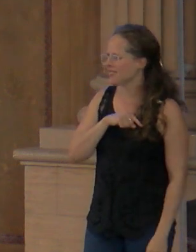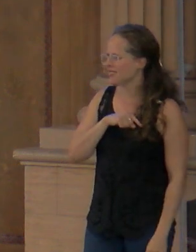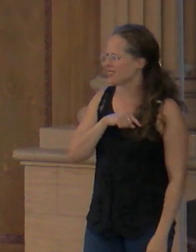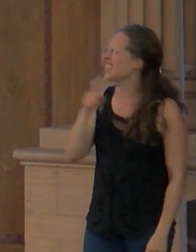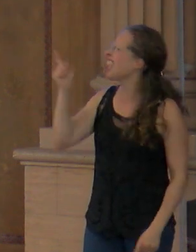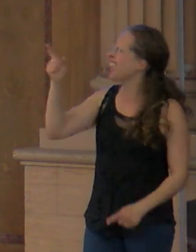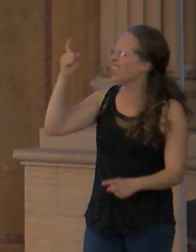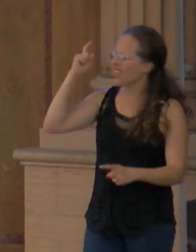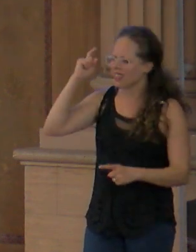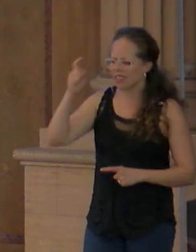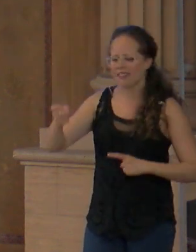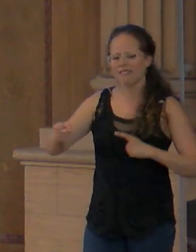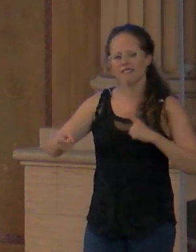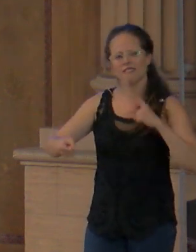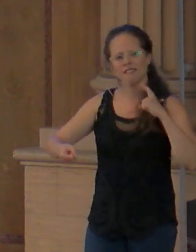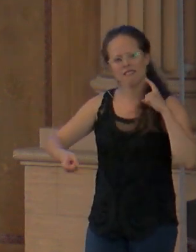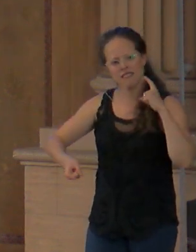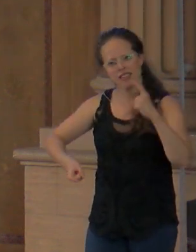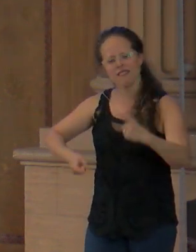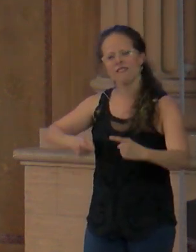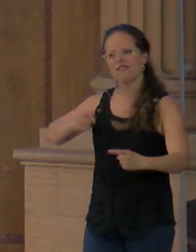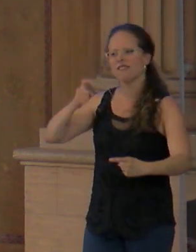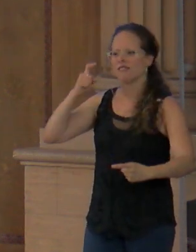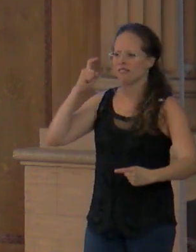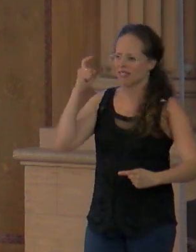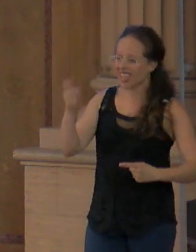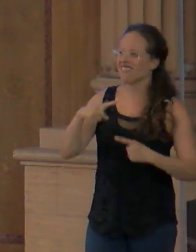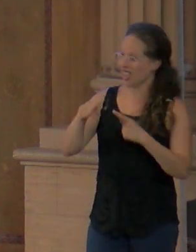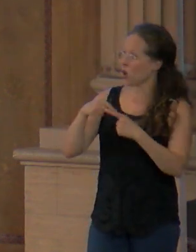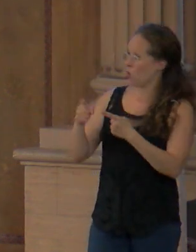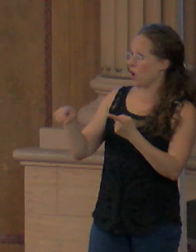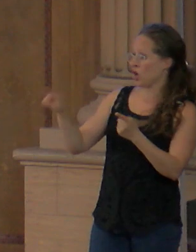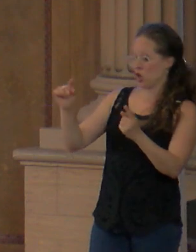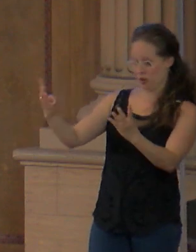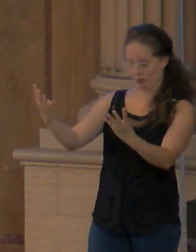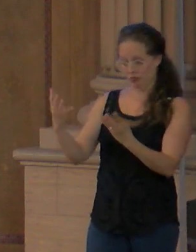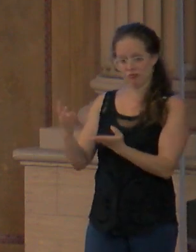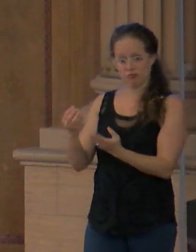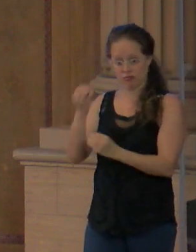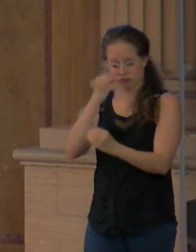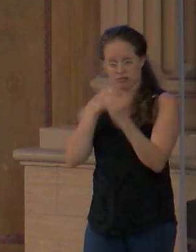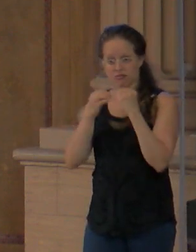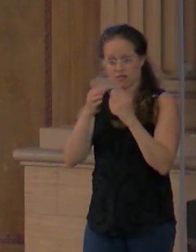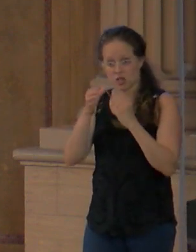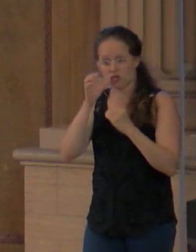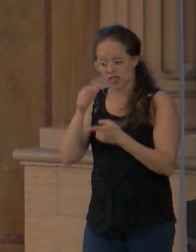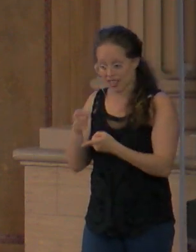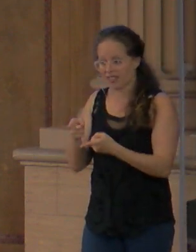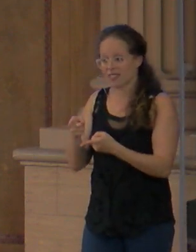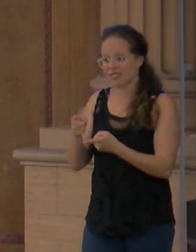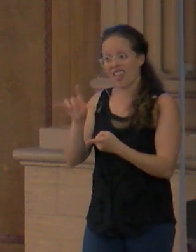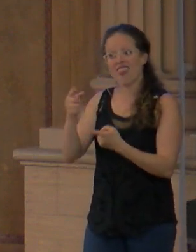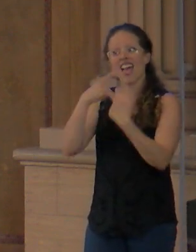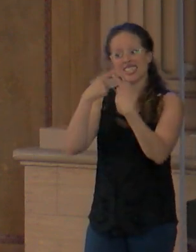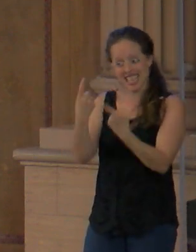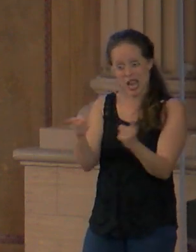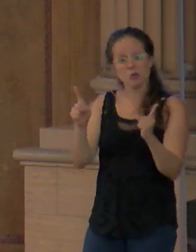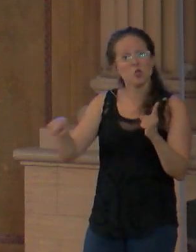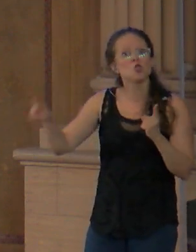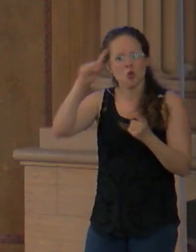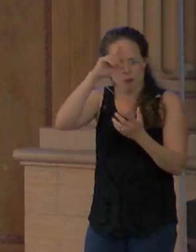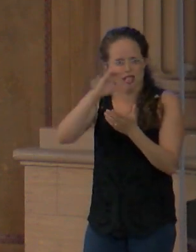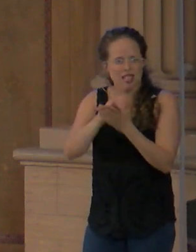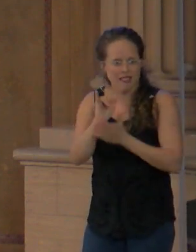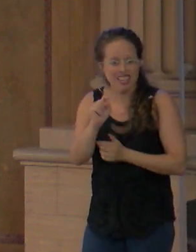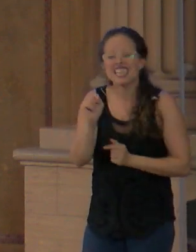And when we take this, we're saying, I believe that. We're saying, I believe this to be true. This is why the Lord's Supper, when we take this, if you're not yet a believer in these things, we'd